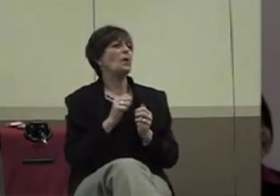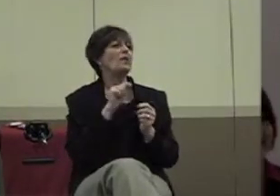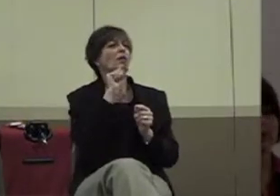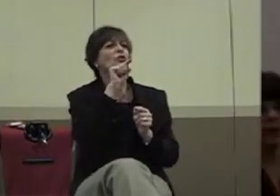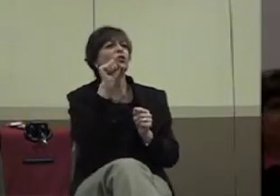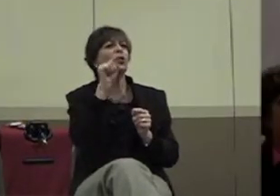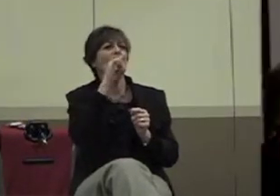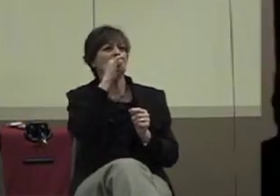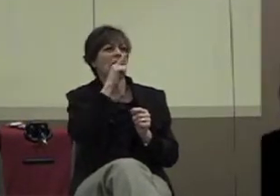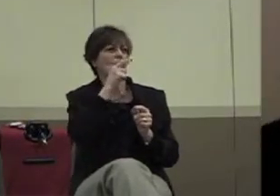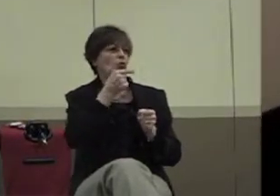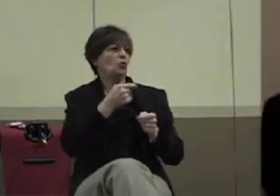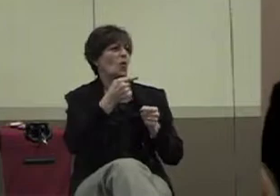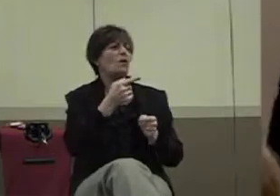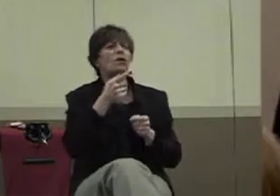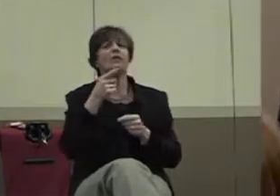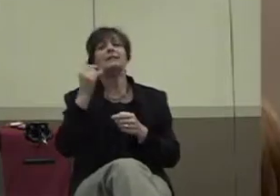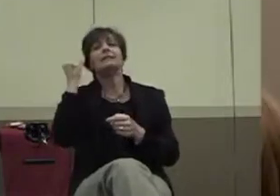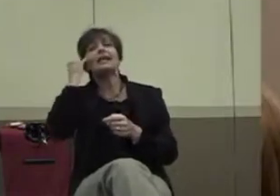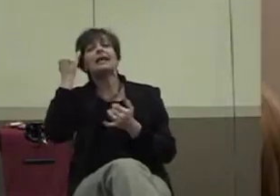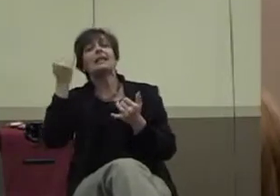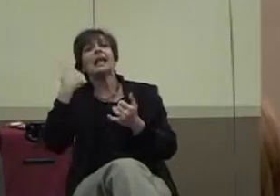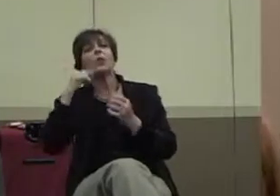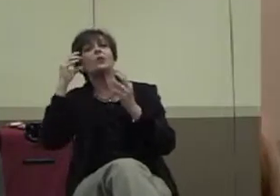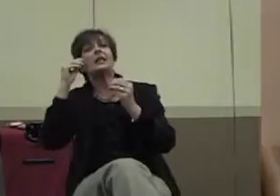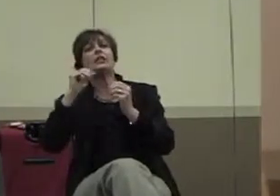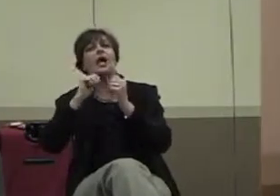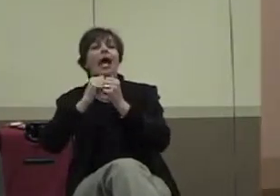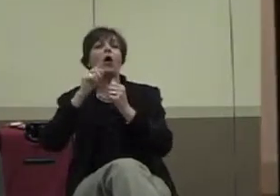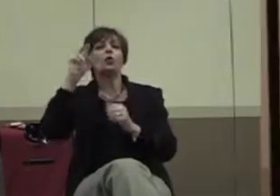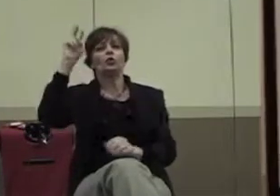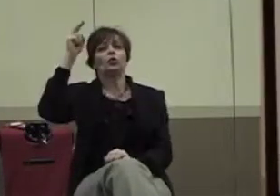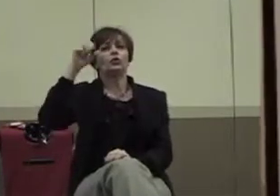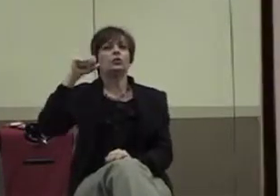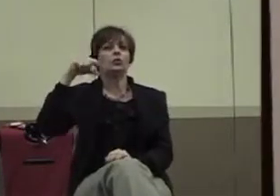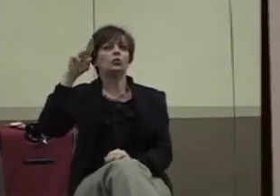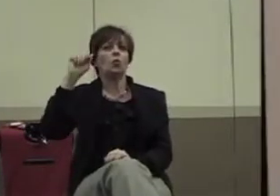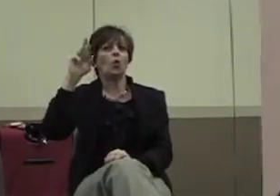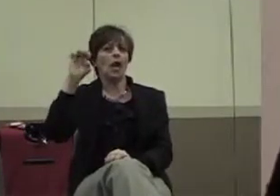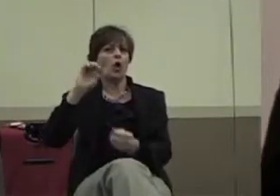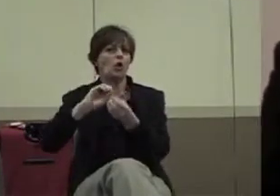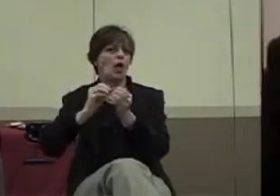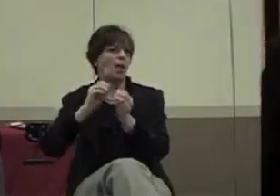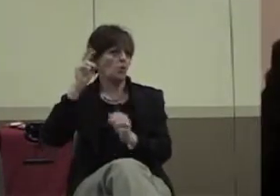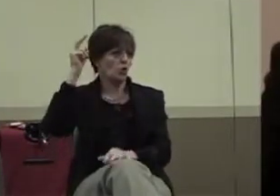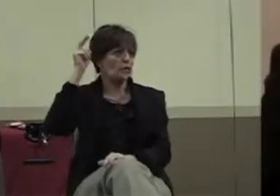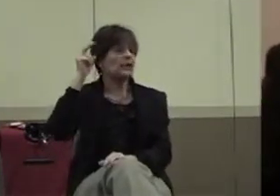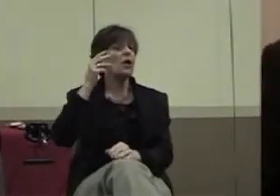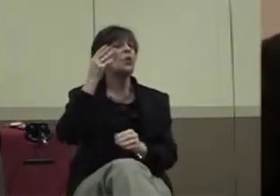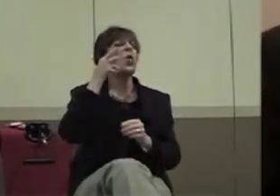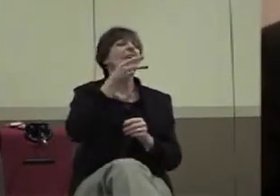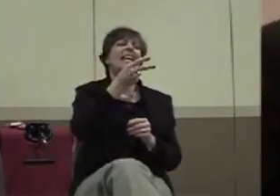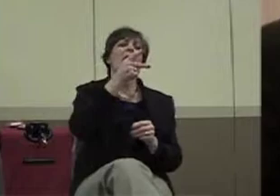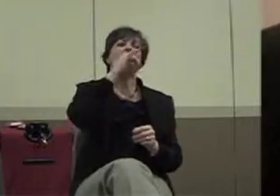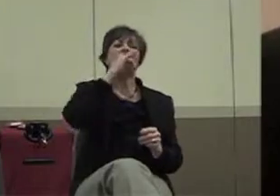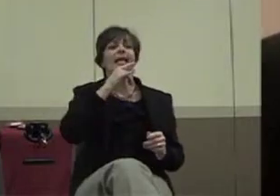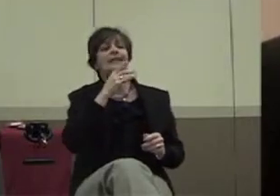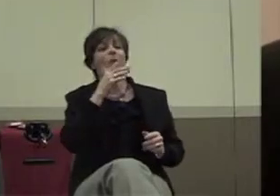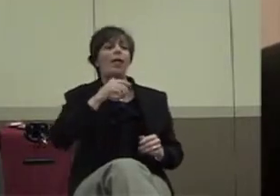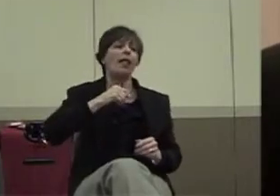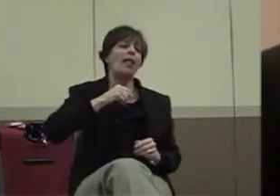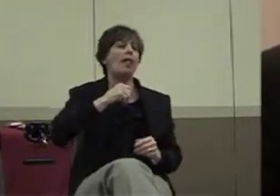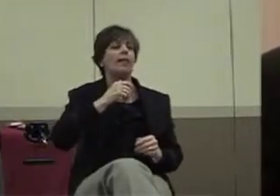let's say today we're going to be teaching how to square numbers. And we know there's going to be a couple kids who are going to, burp